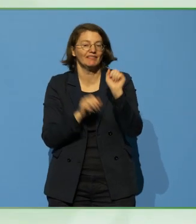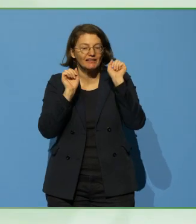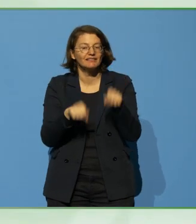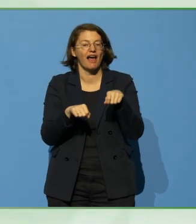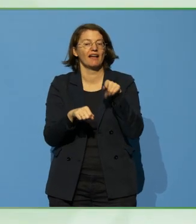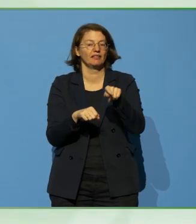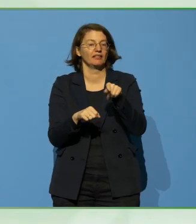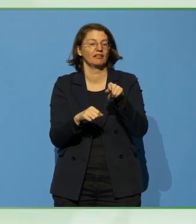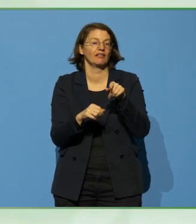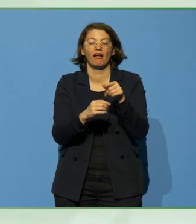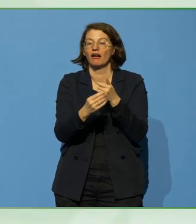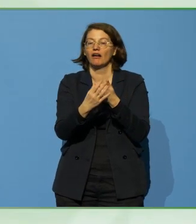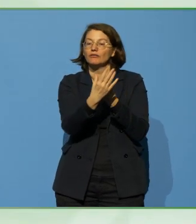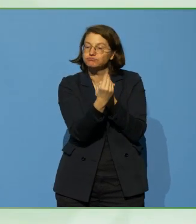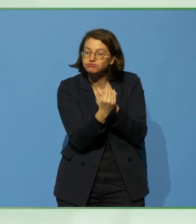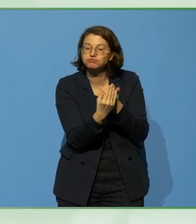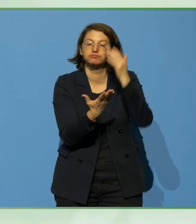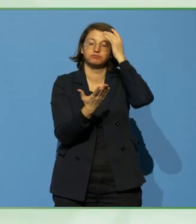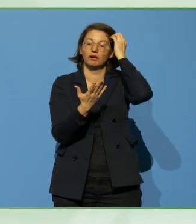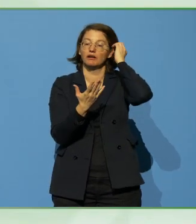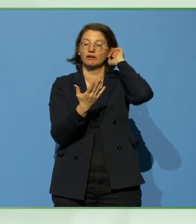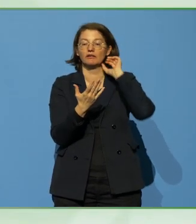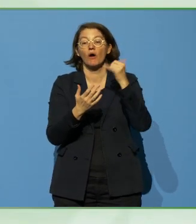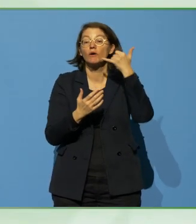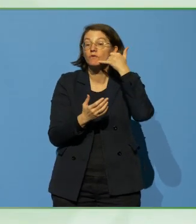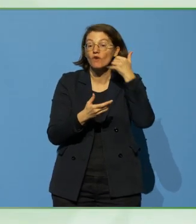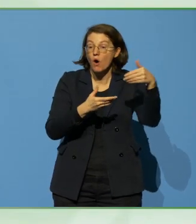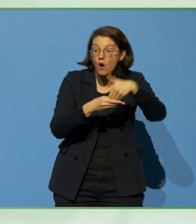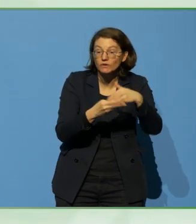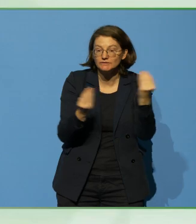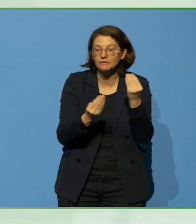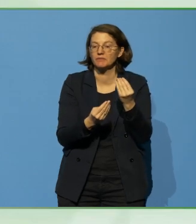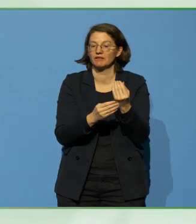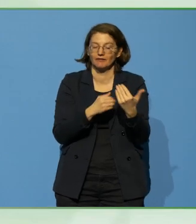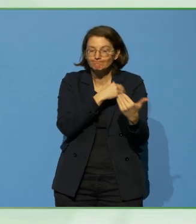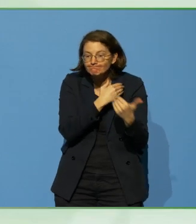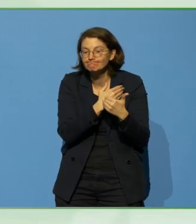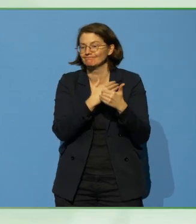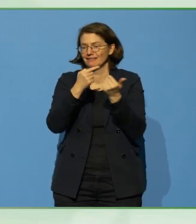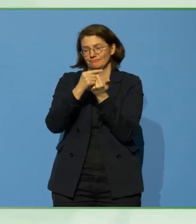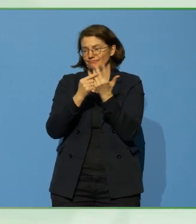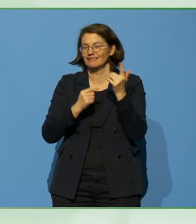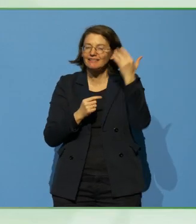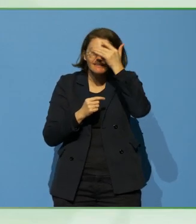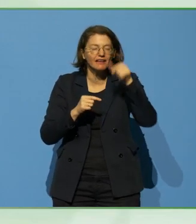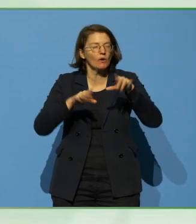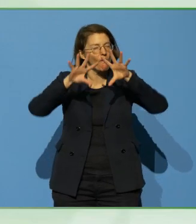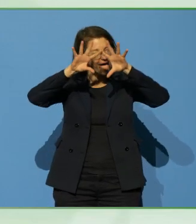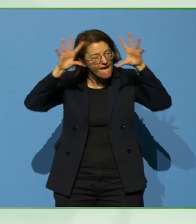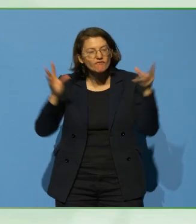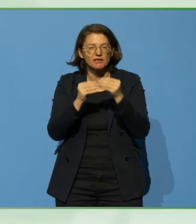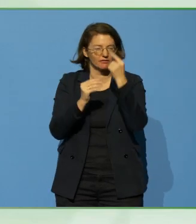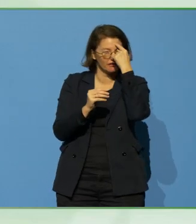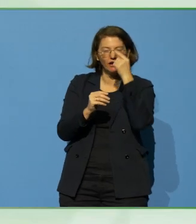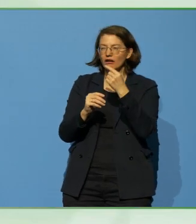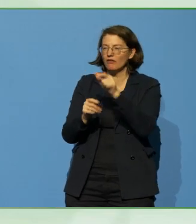think through the whole user journey, and we need to make sure that it is predictable. So we can make something new, and we